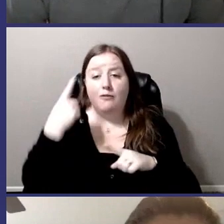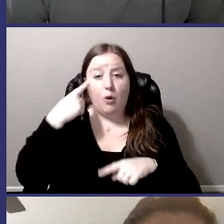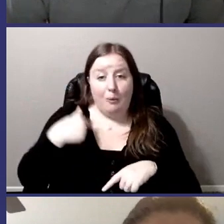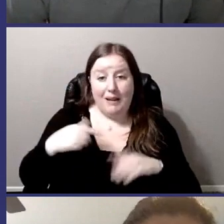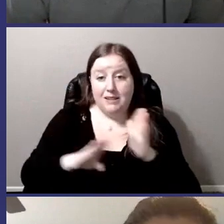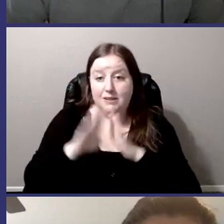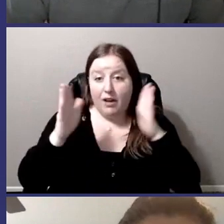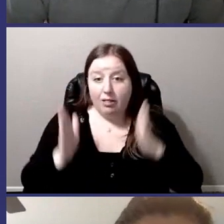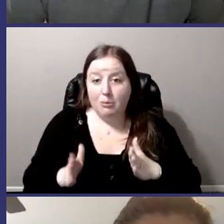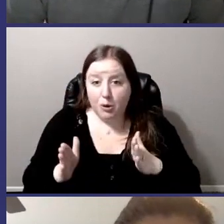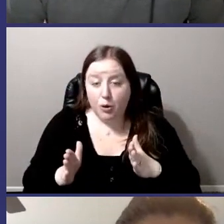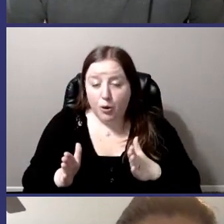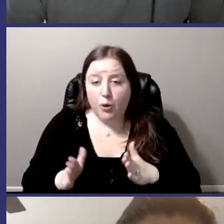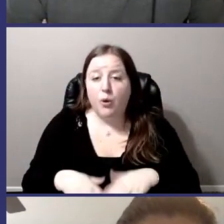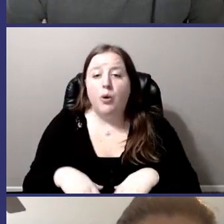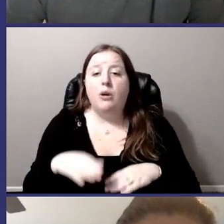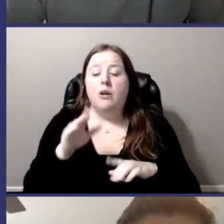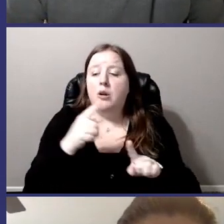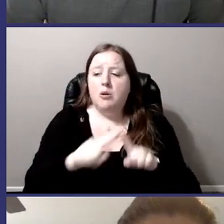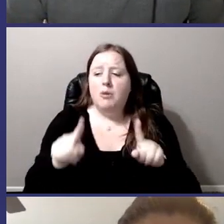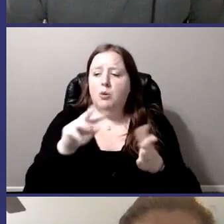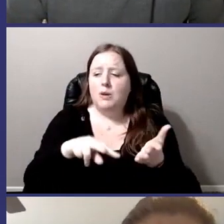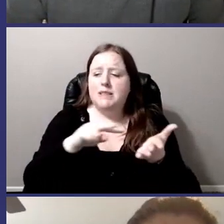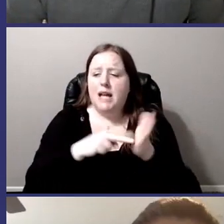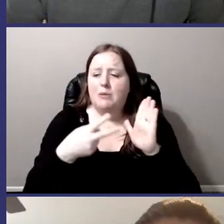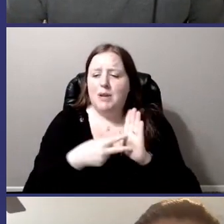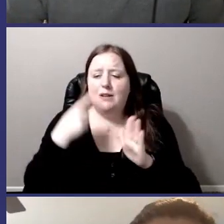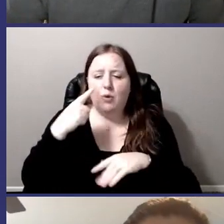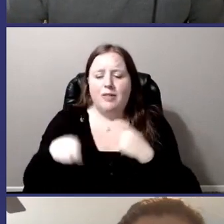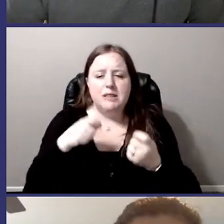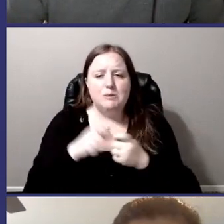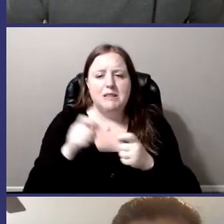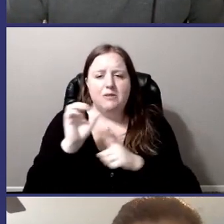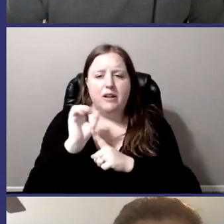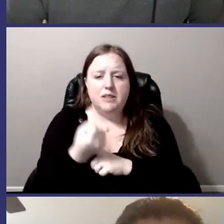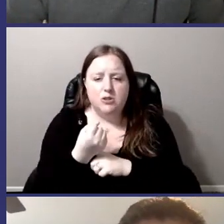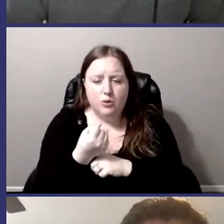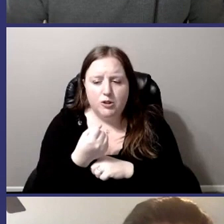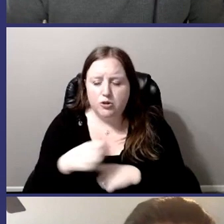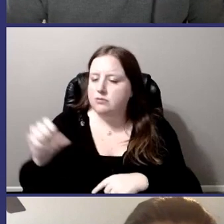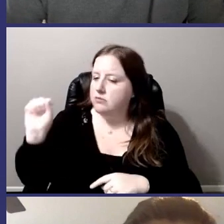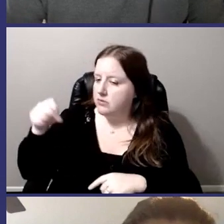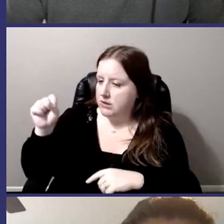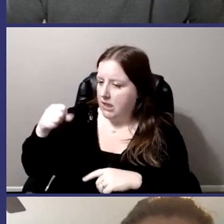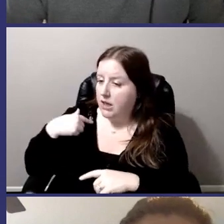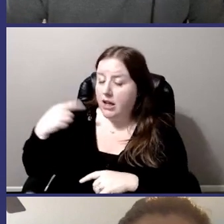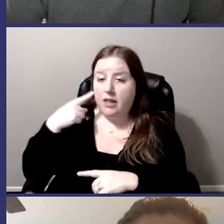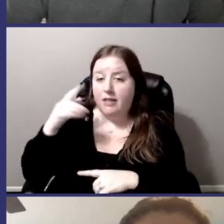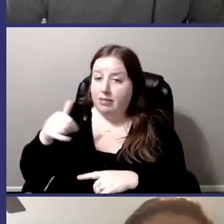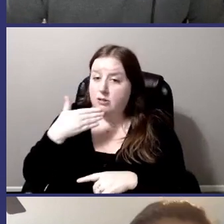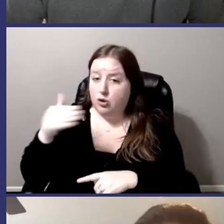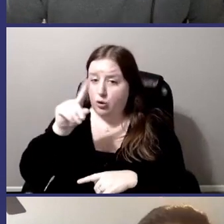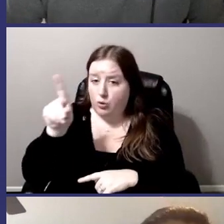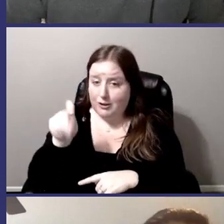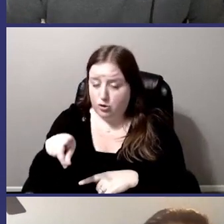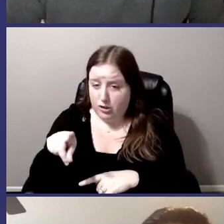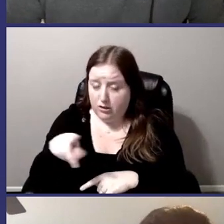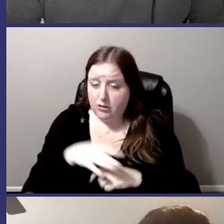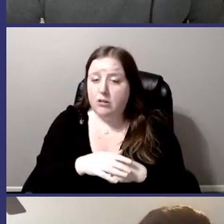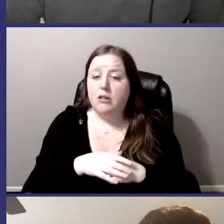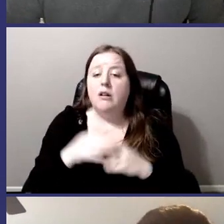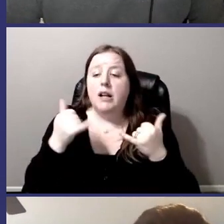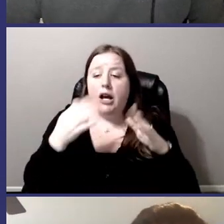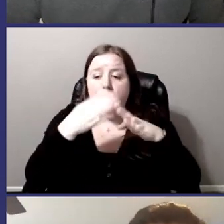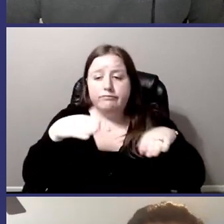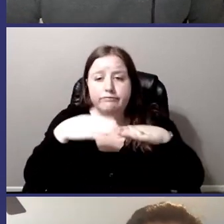developer, like querying service, but what is it in this particular case? Yeah, so I think that's a great question. Now that we've broken it down